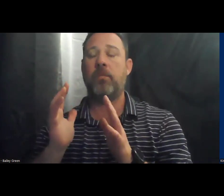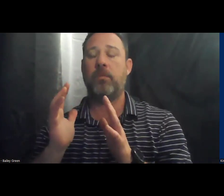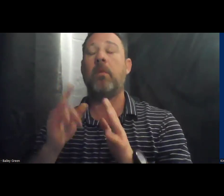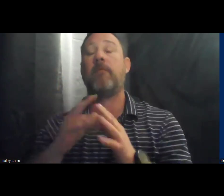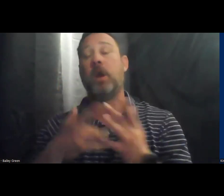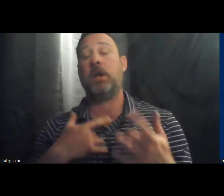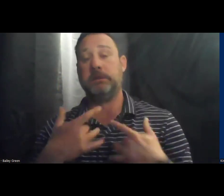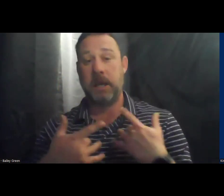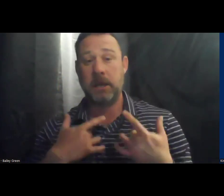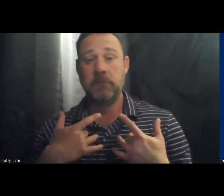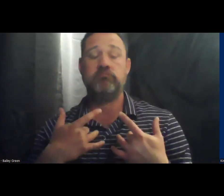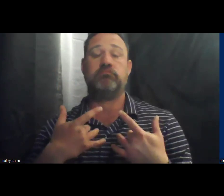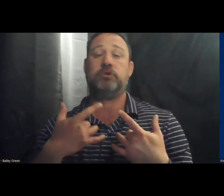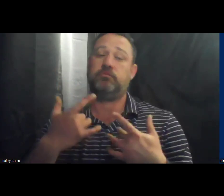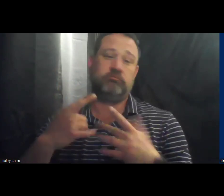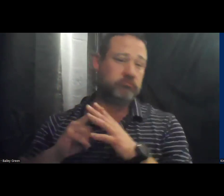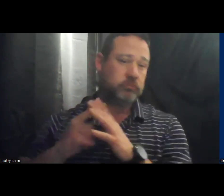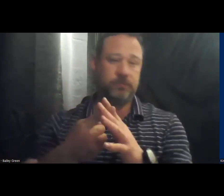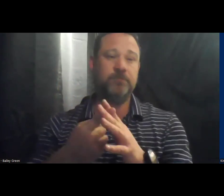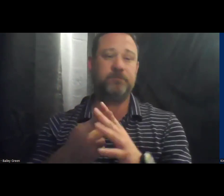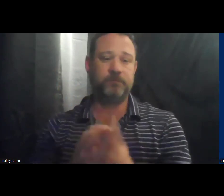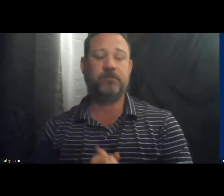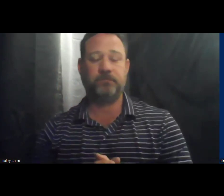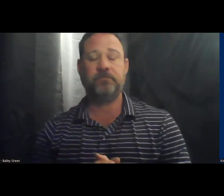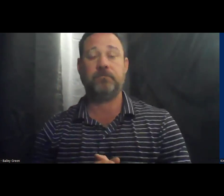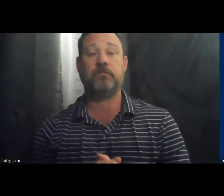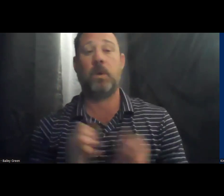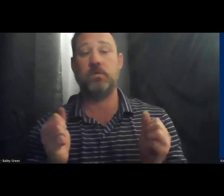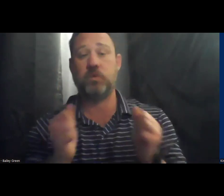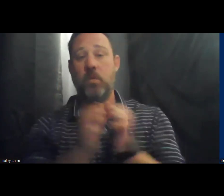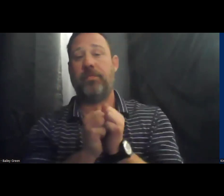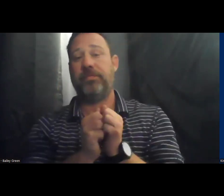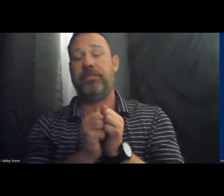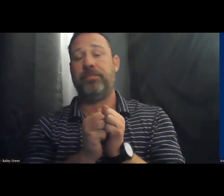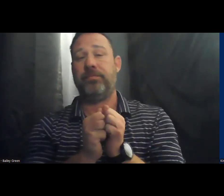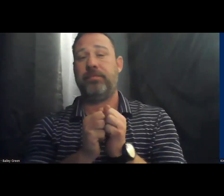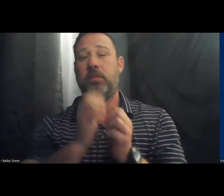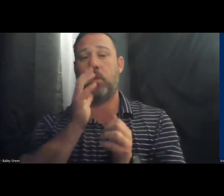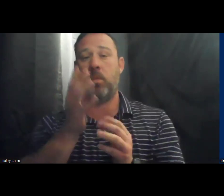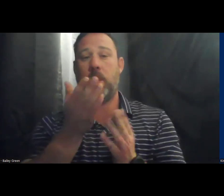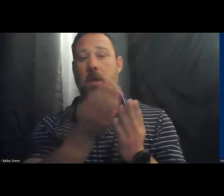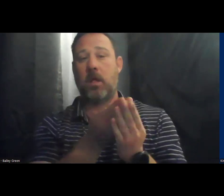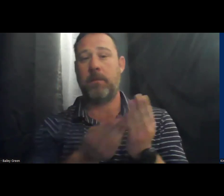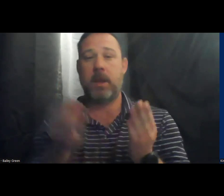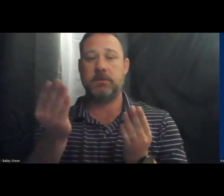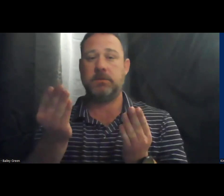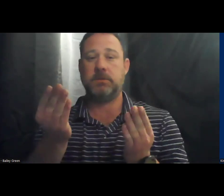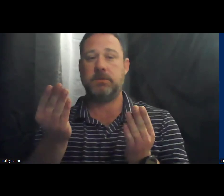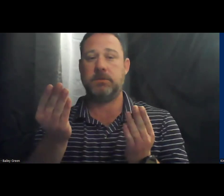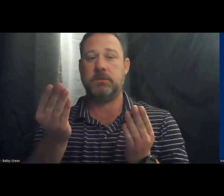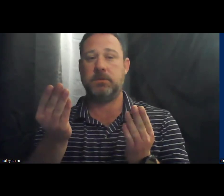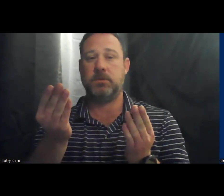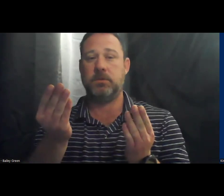excited to get right into it. And so with that, I am going to pass the presentation